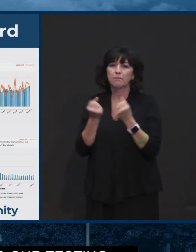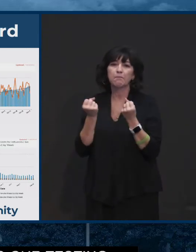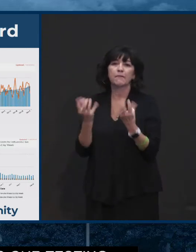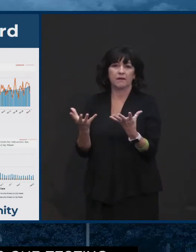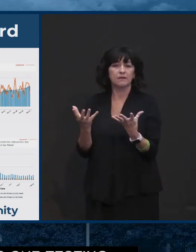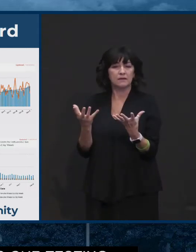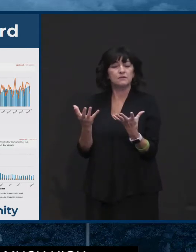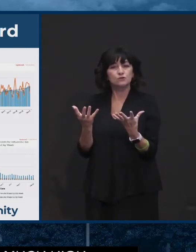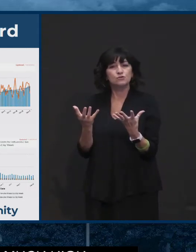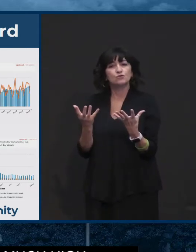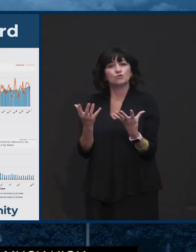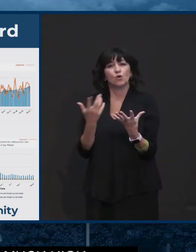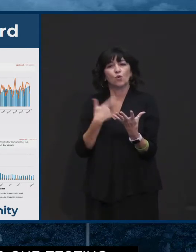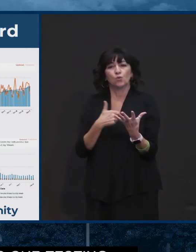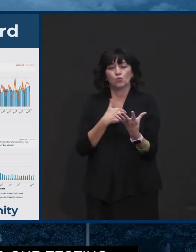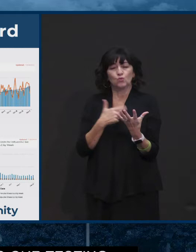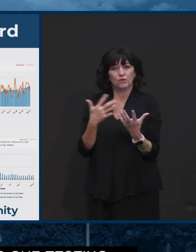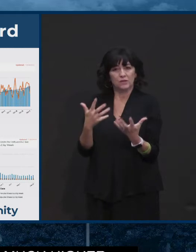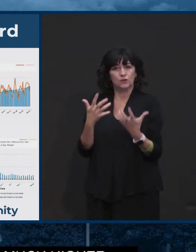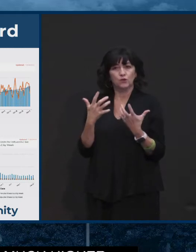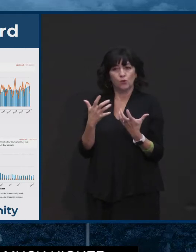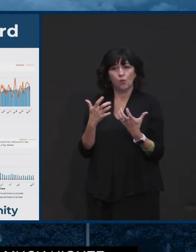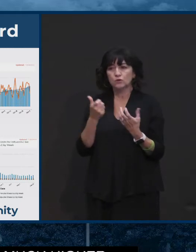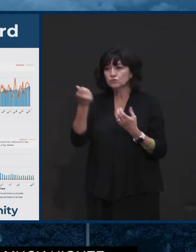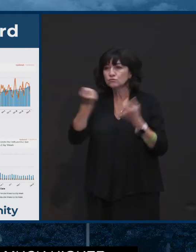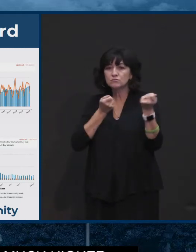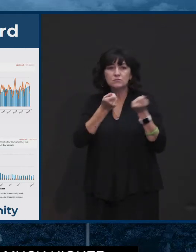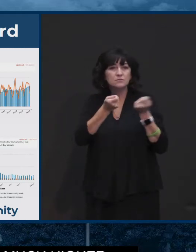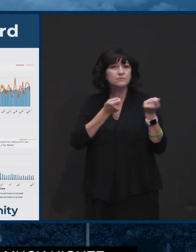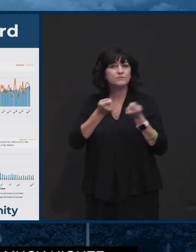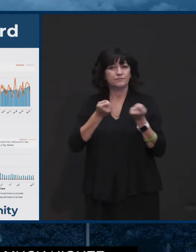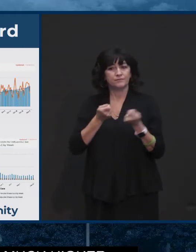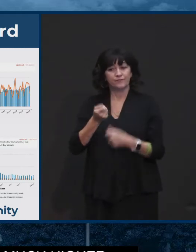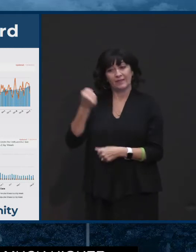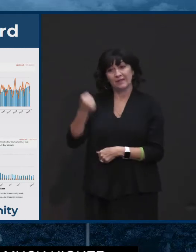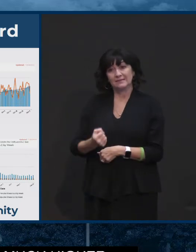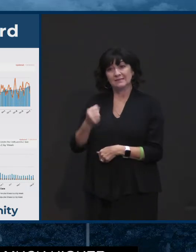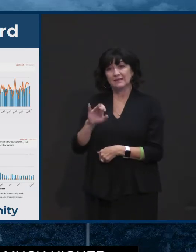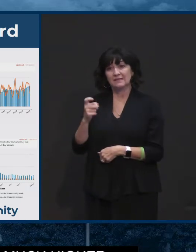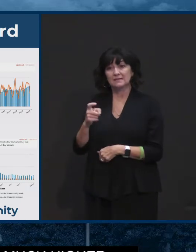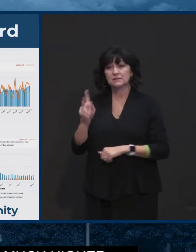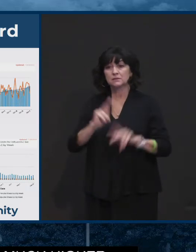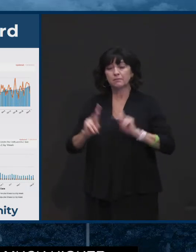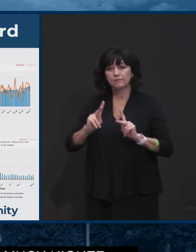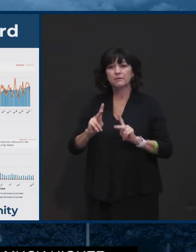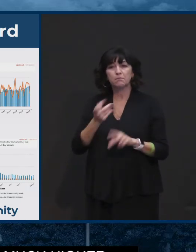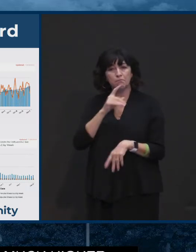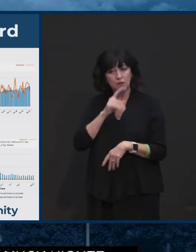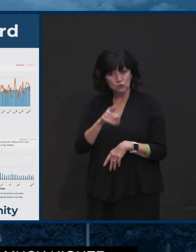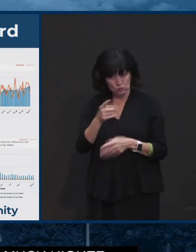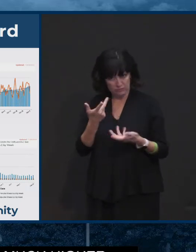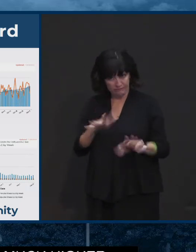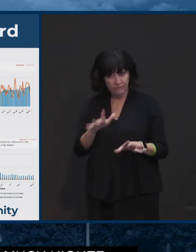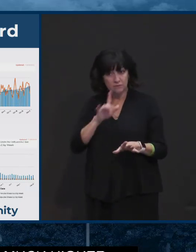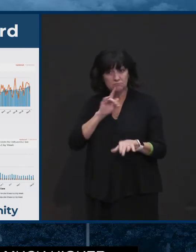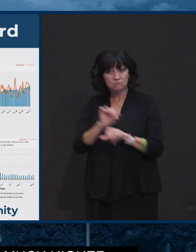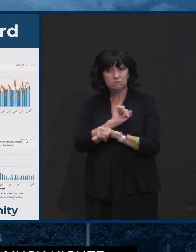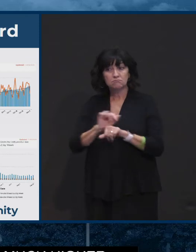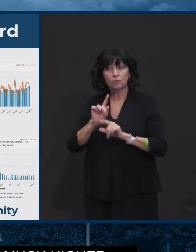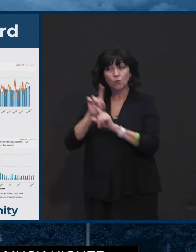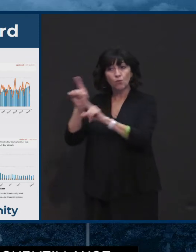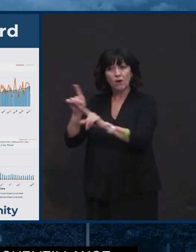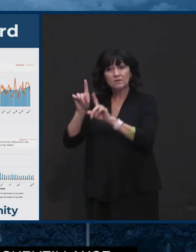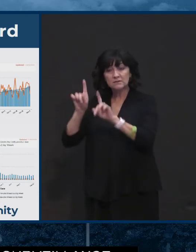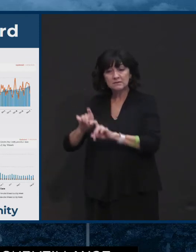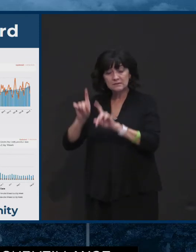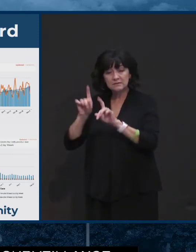like. So to all of our neighbors in Sussex County, make sure you know your COVID-19 status and go